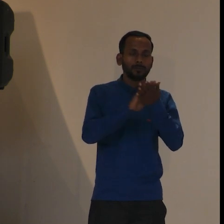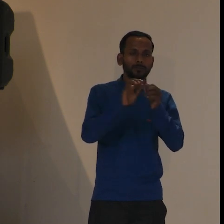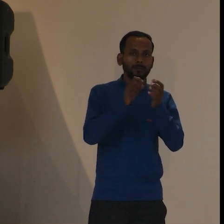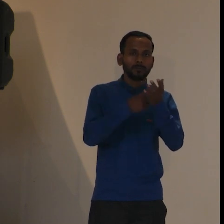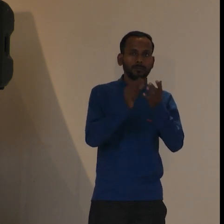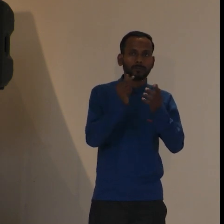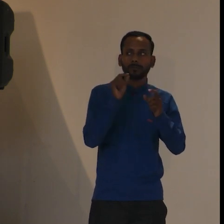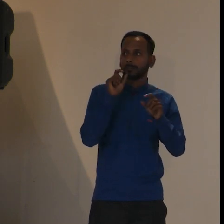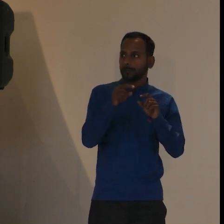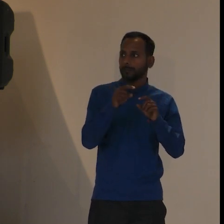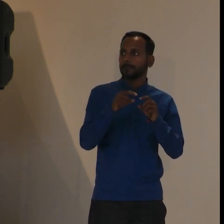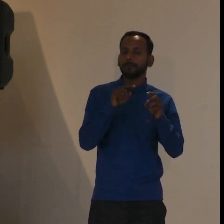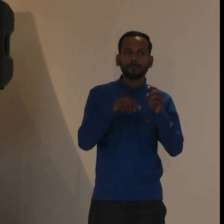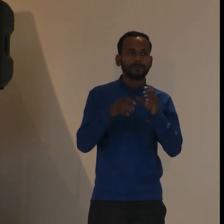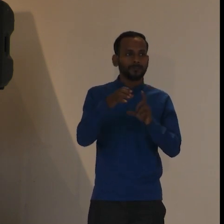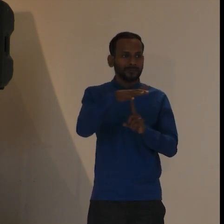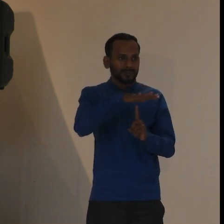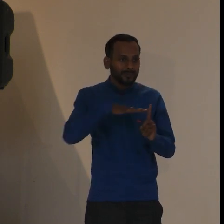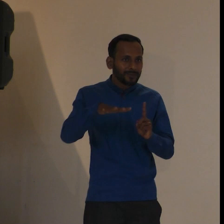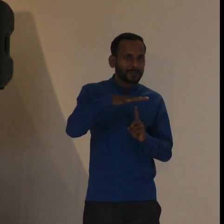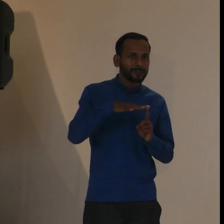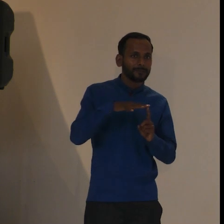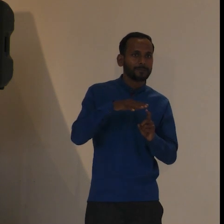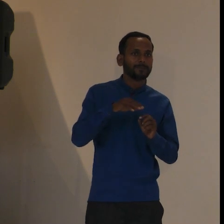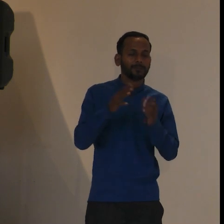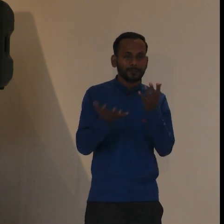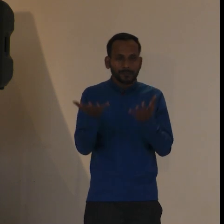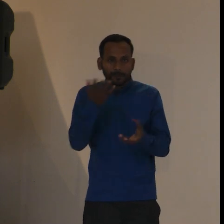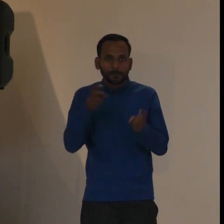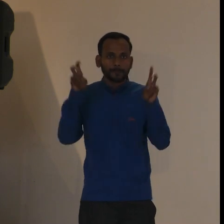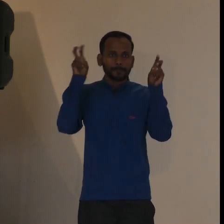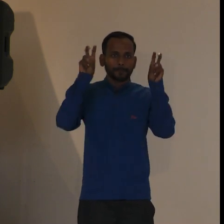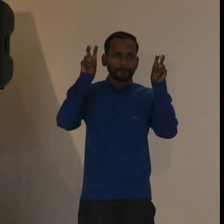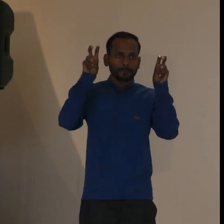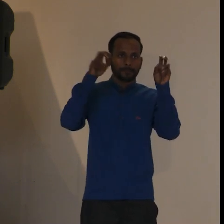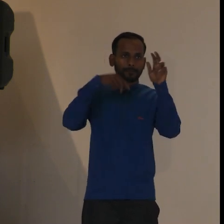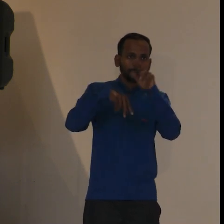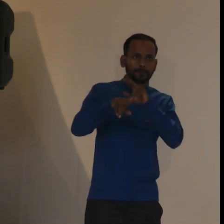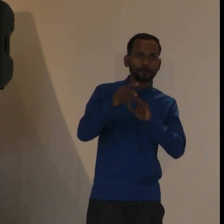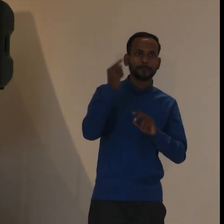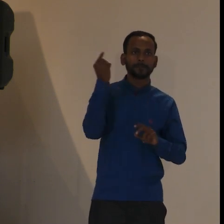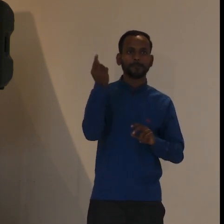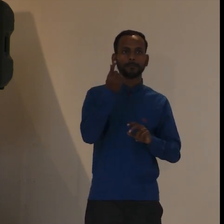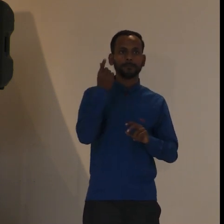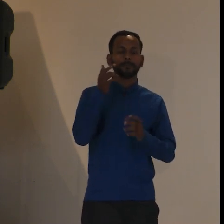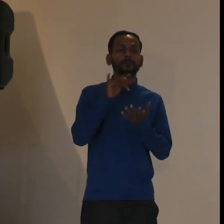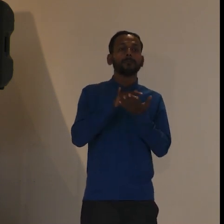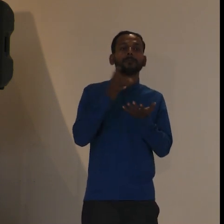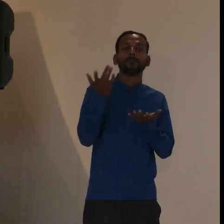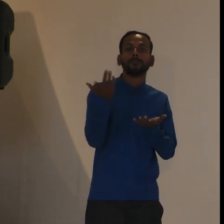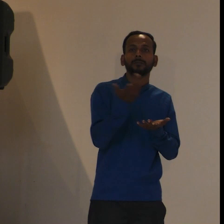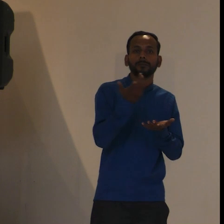colonized societies ought to have their art or objects repatriated. What is often missing in this very